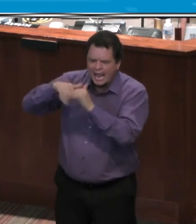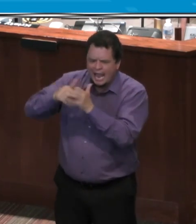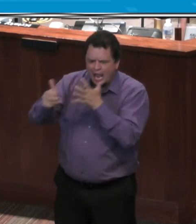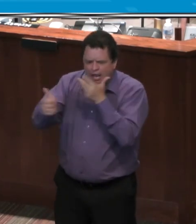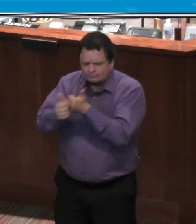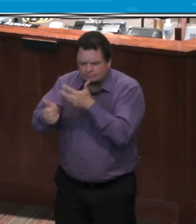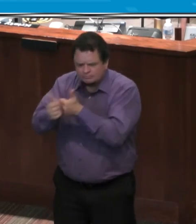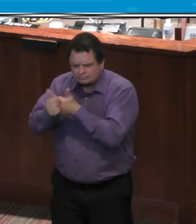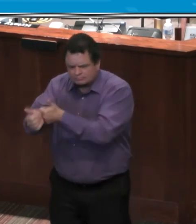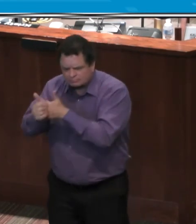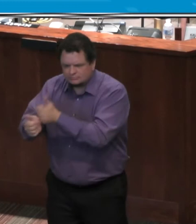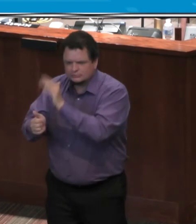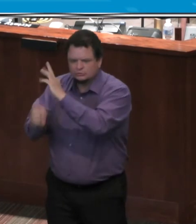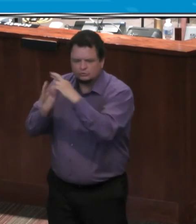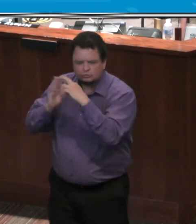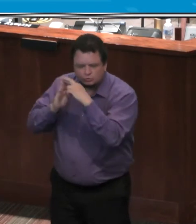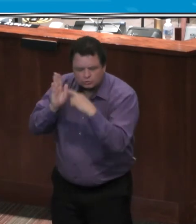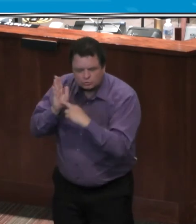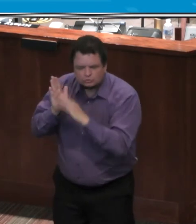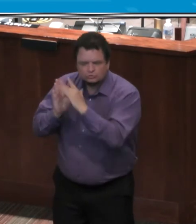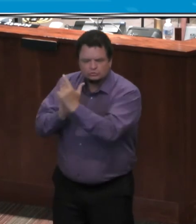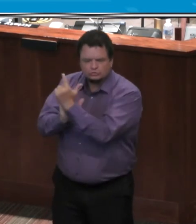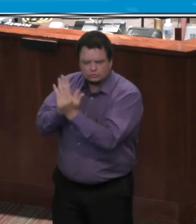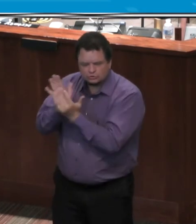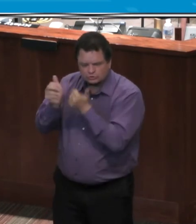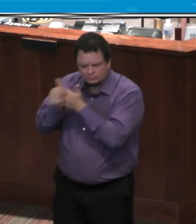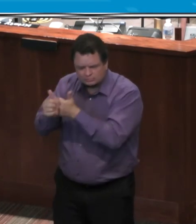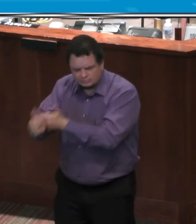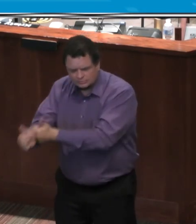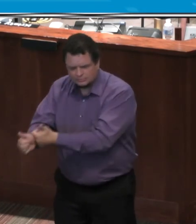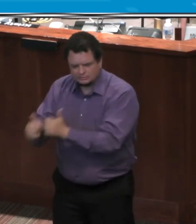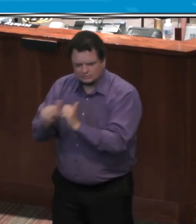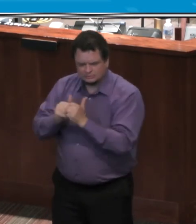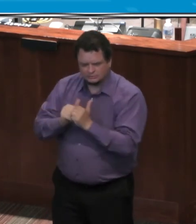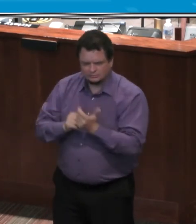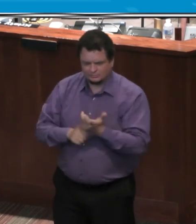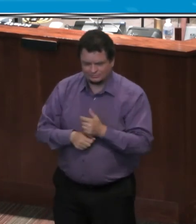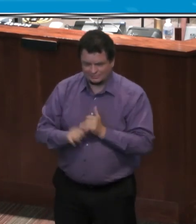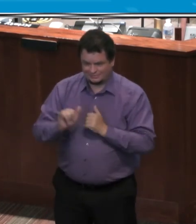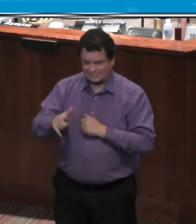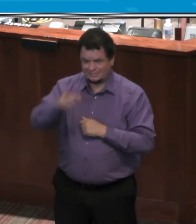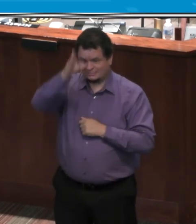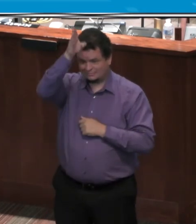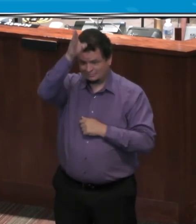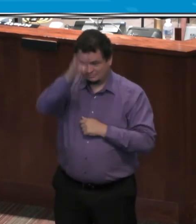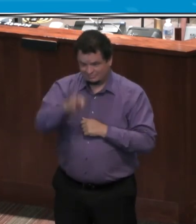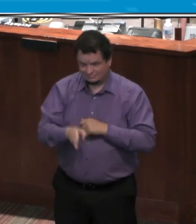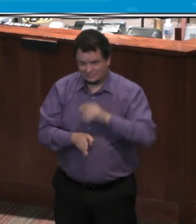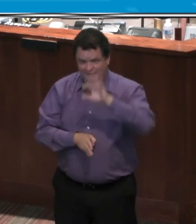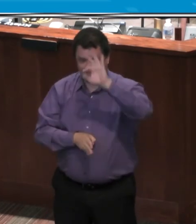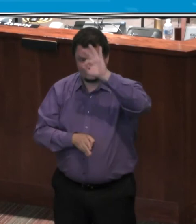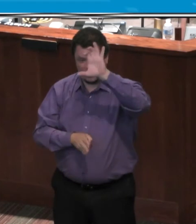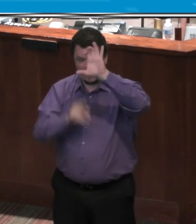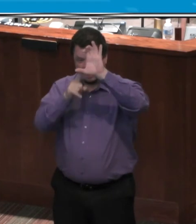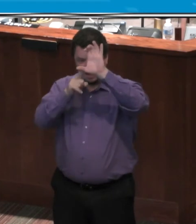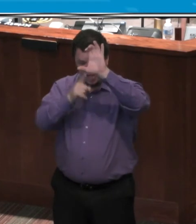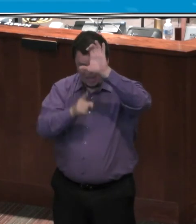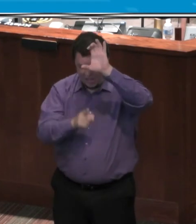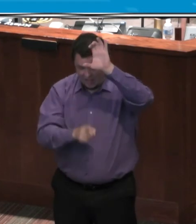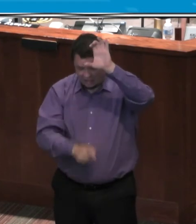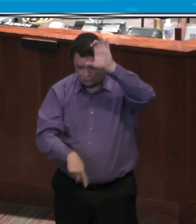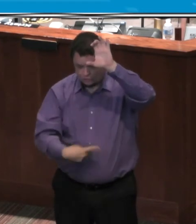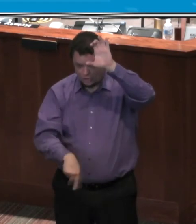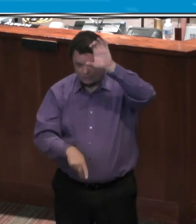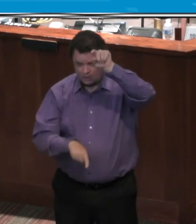means up and down the range. But those are some really fascinating data points that we talk about and we long